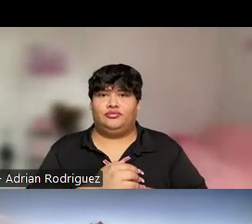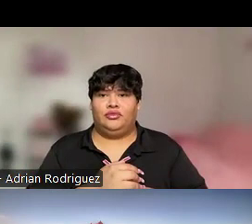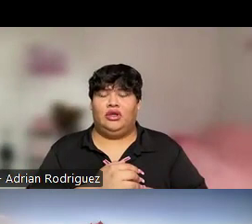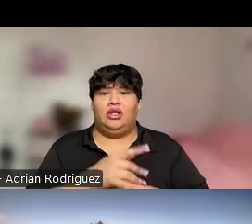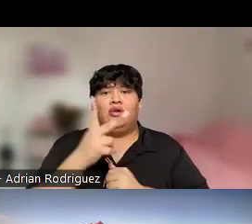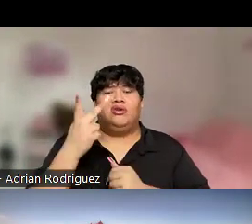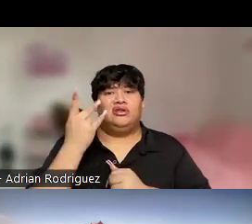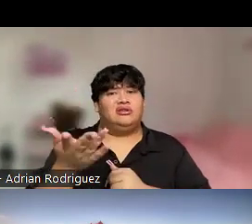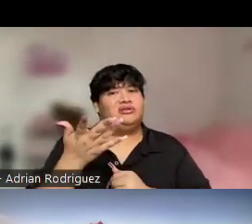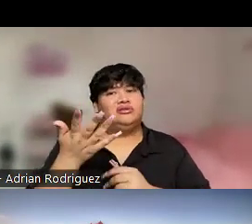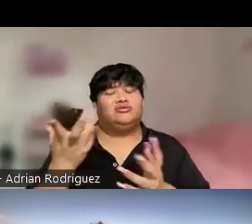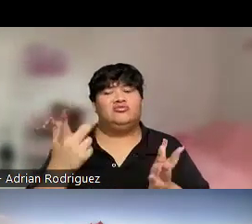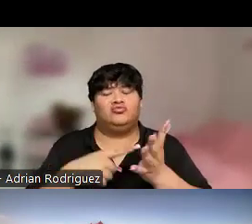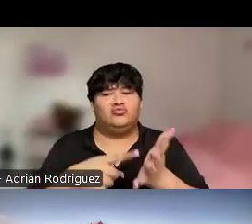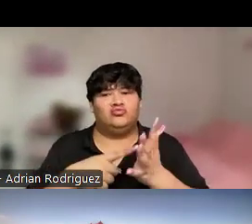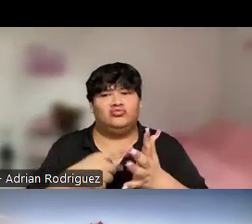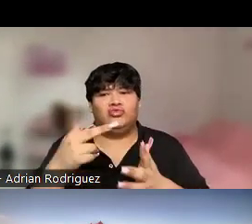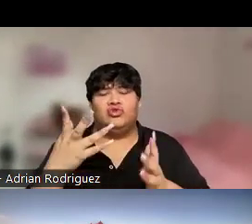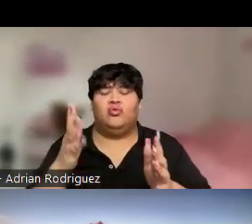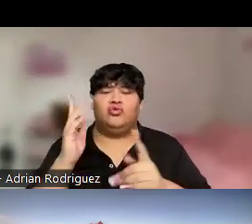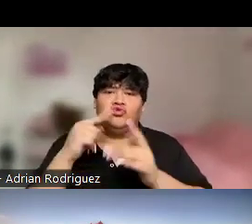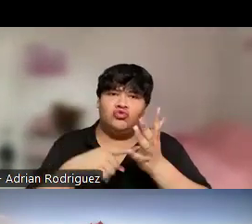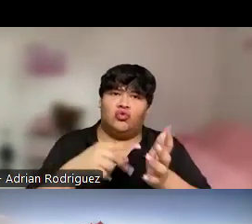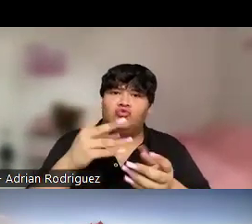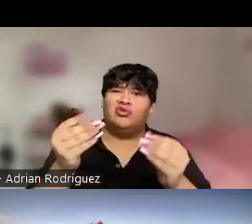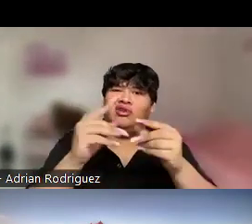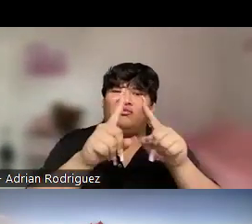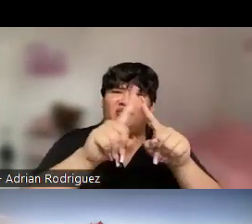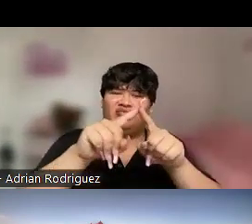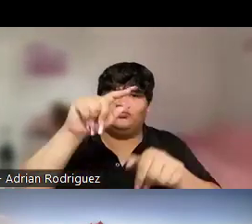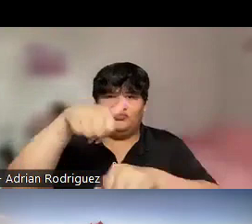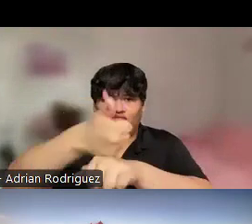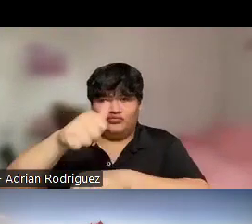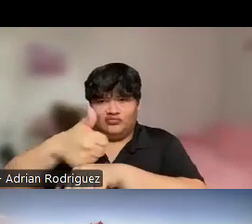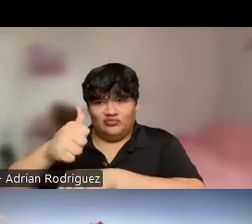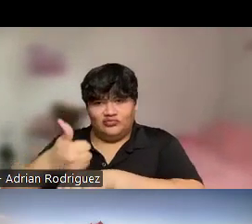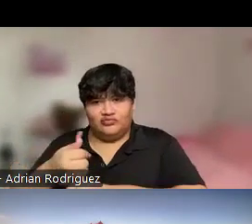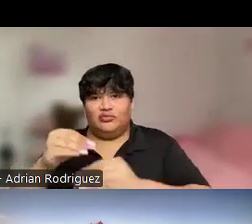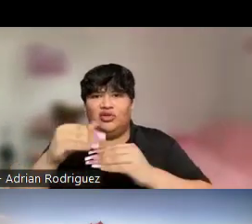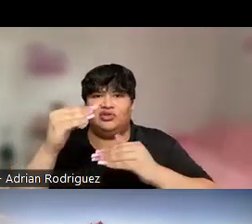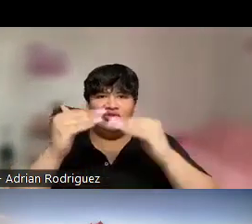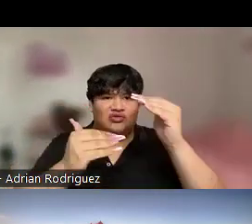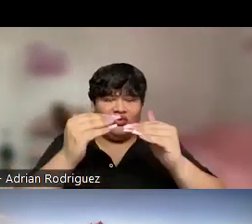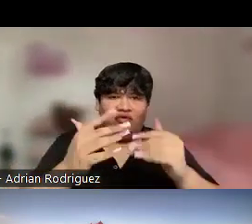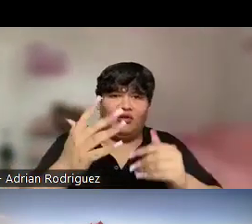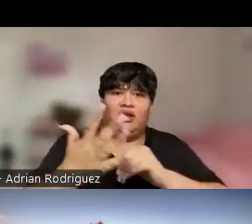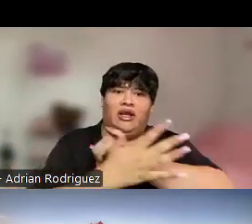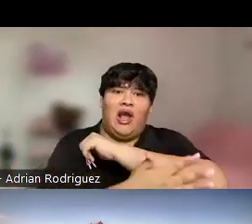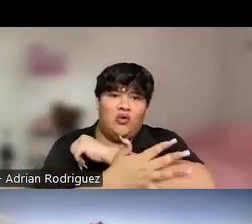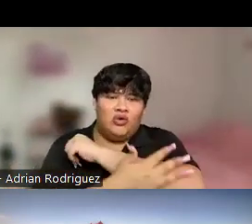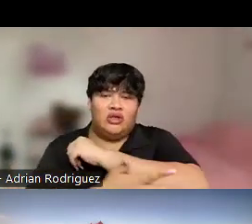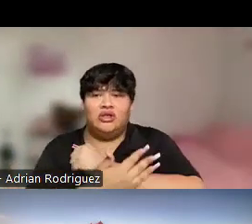This slide is representing the different breakdowns by geographic counties. And so we